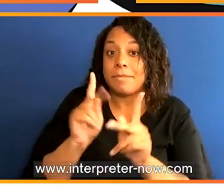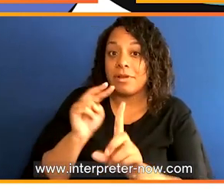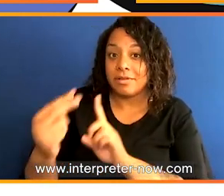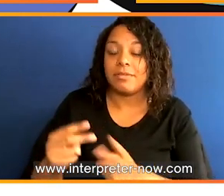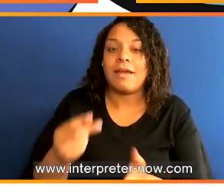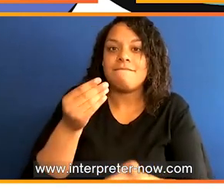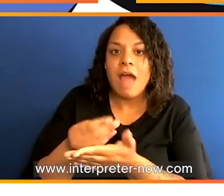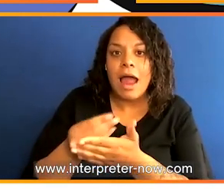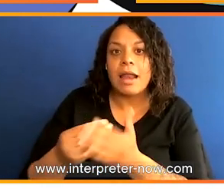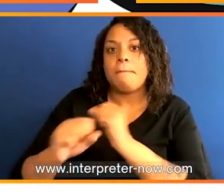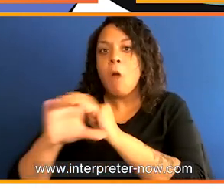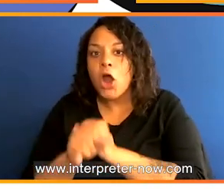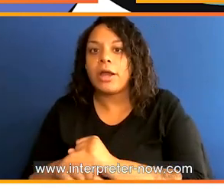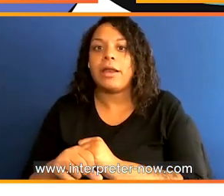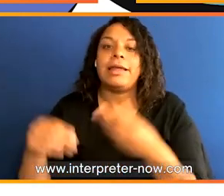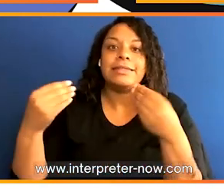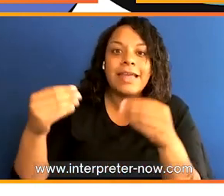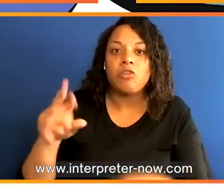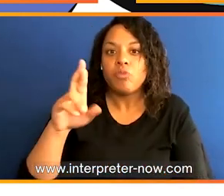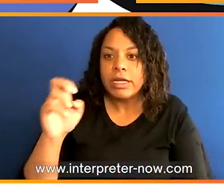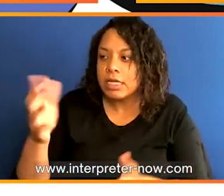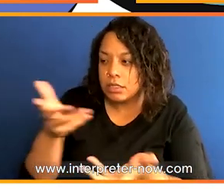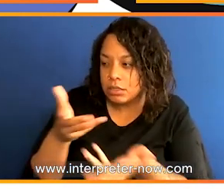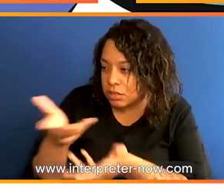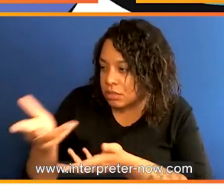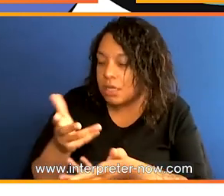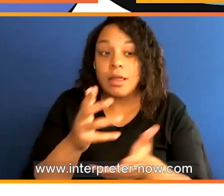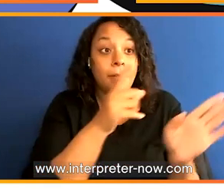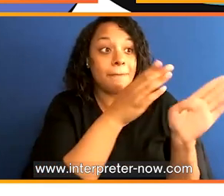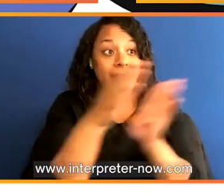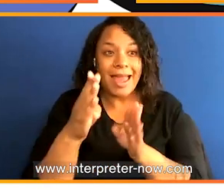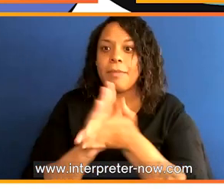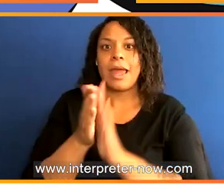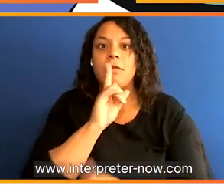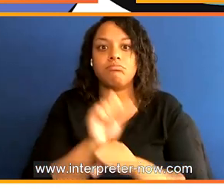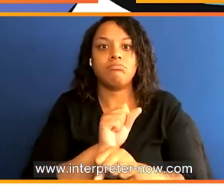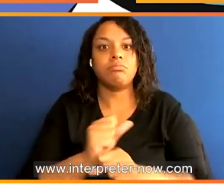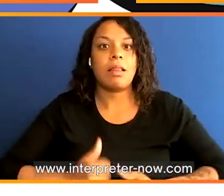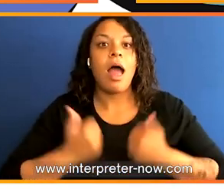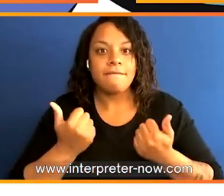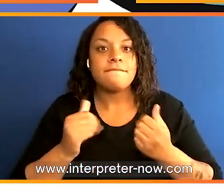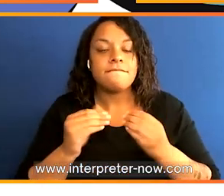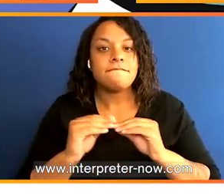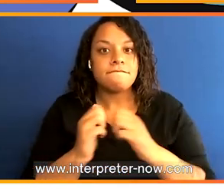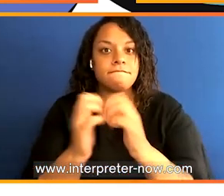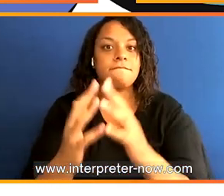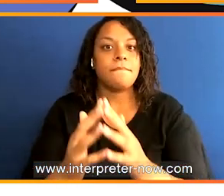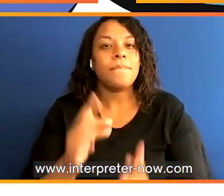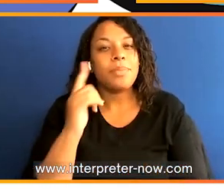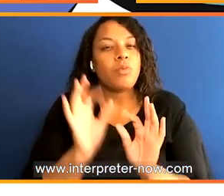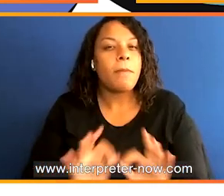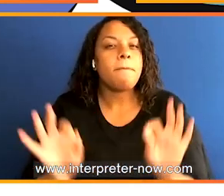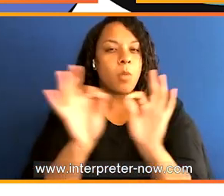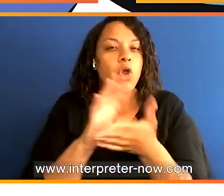finance, marketing, sales, real estate, all those different functions to bring that plan to life. And so I thought that was really important